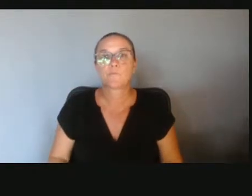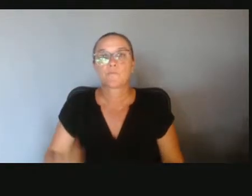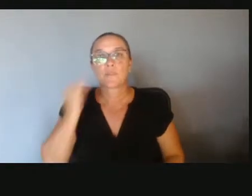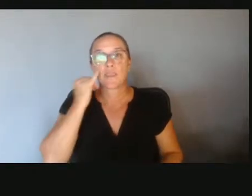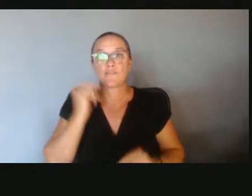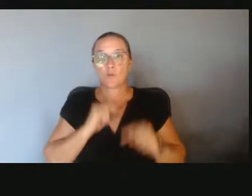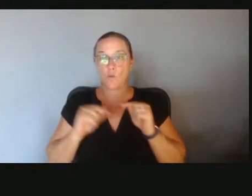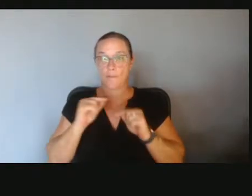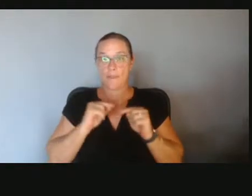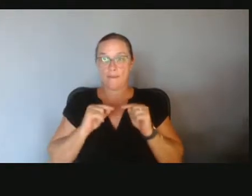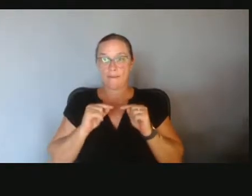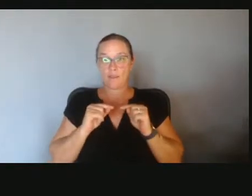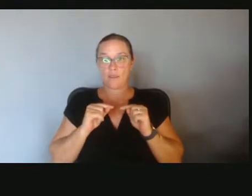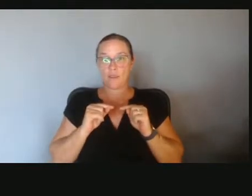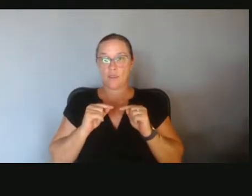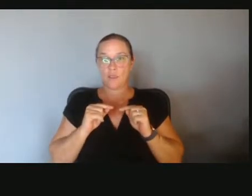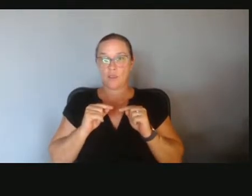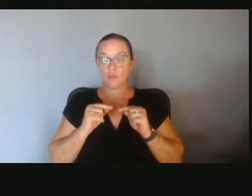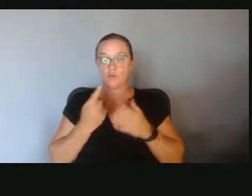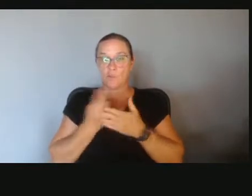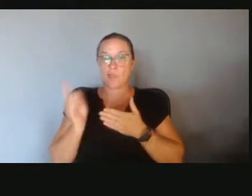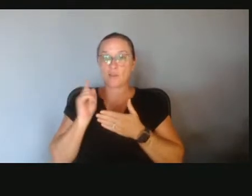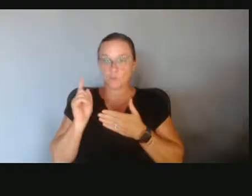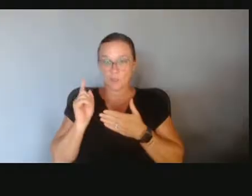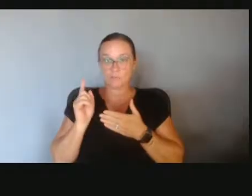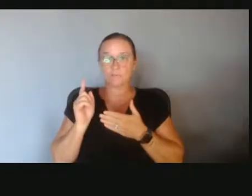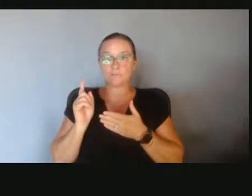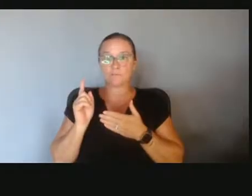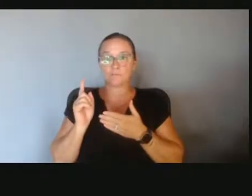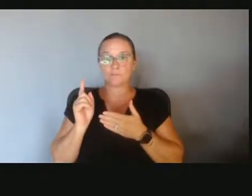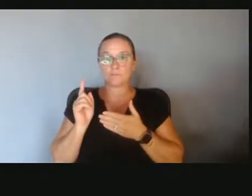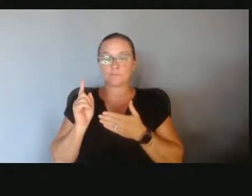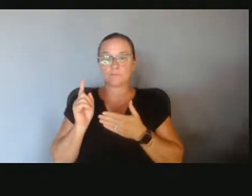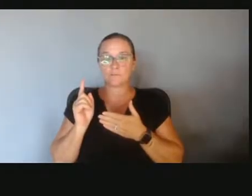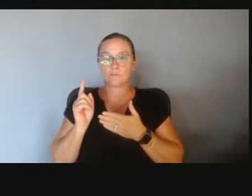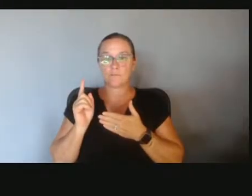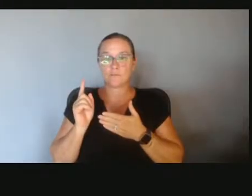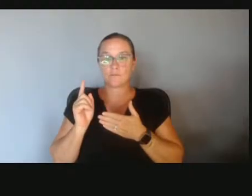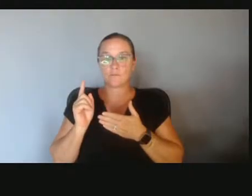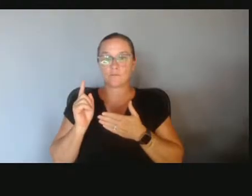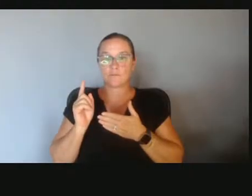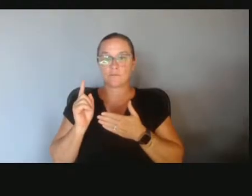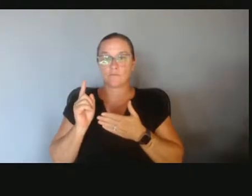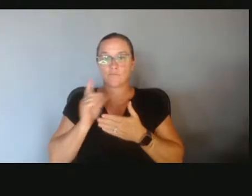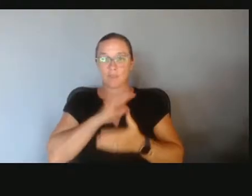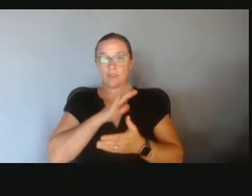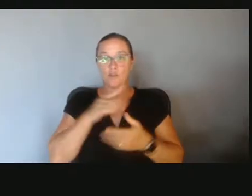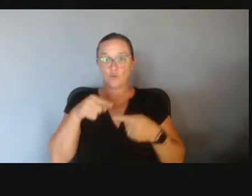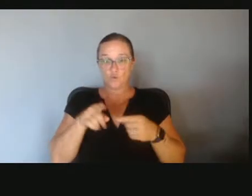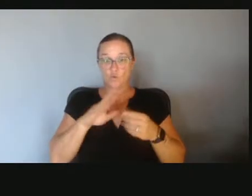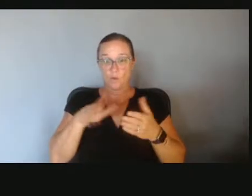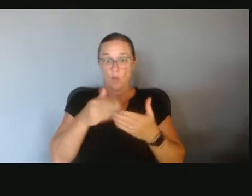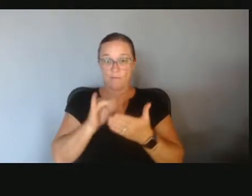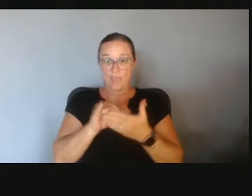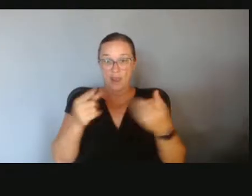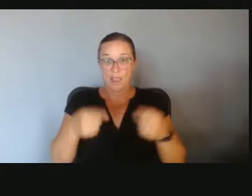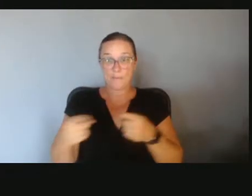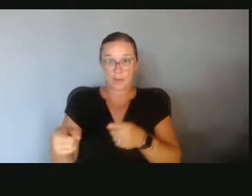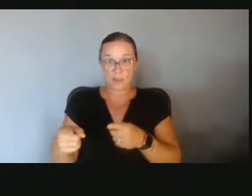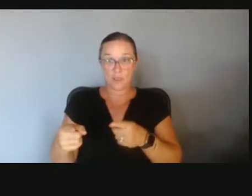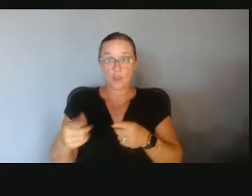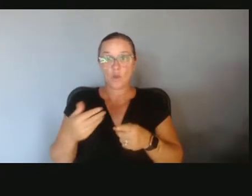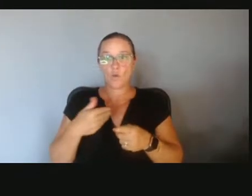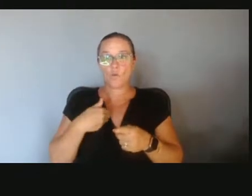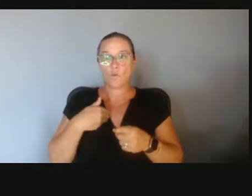this snapshot from last week, one last thing to show here is that in the middle of all this, we do have this